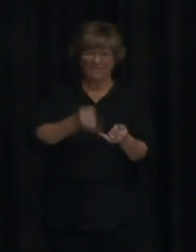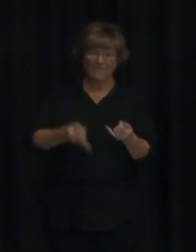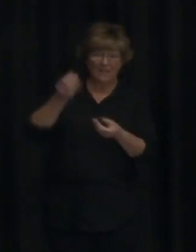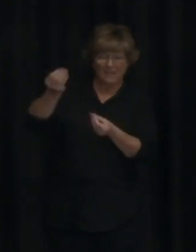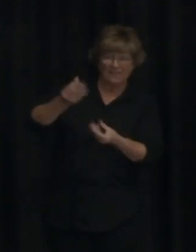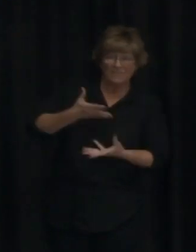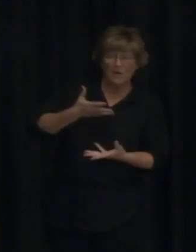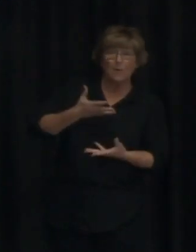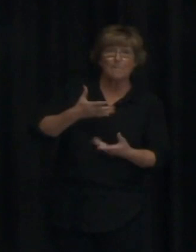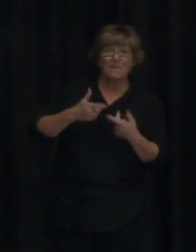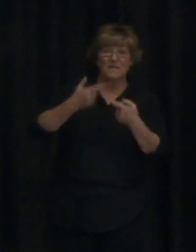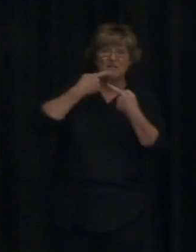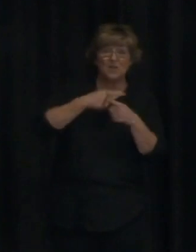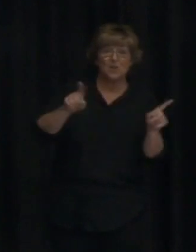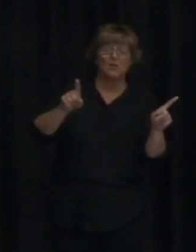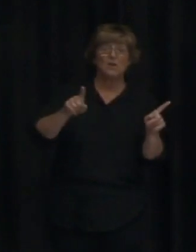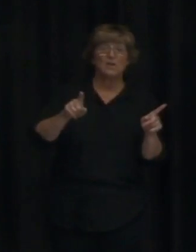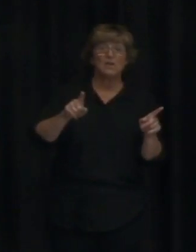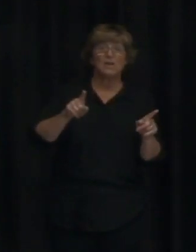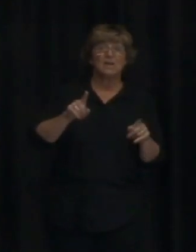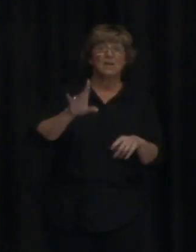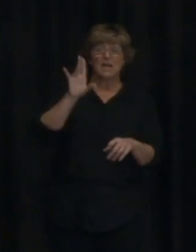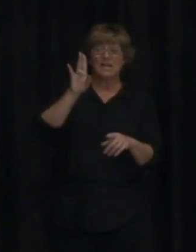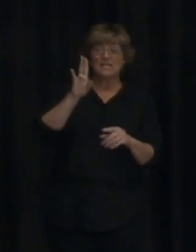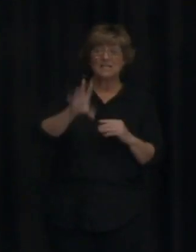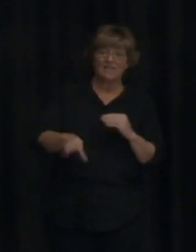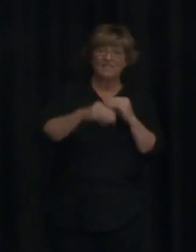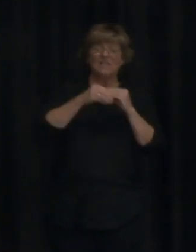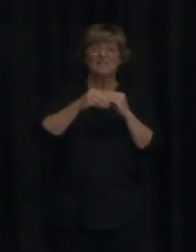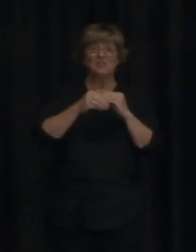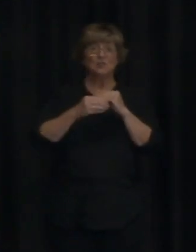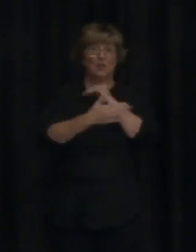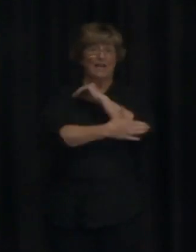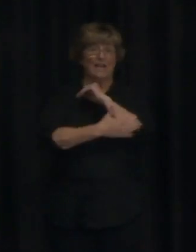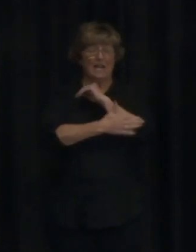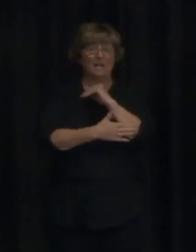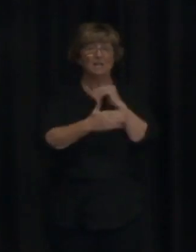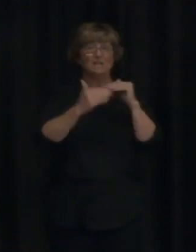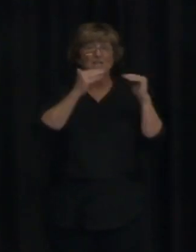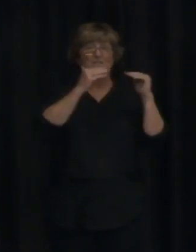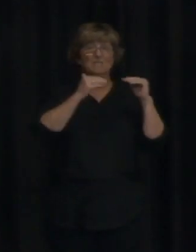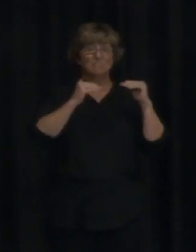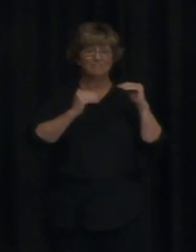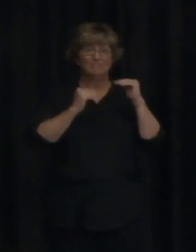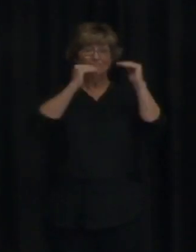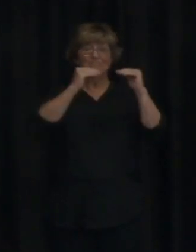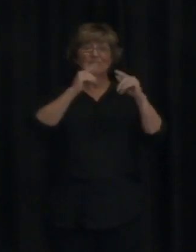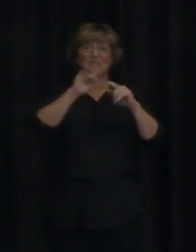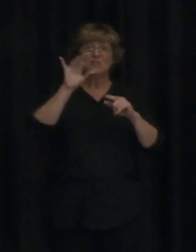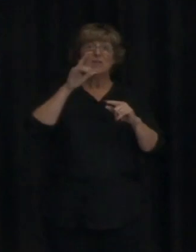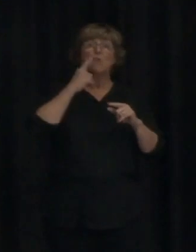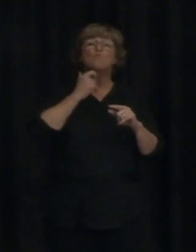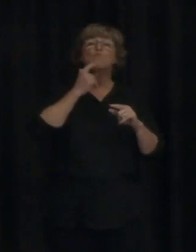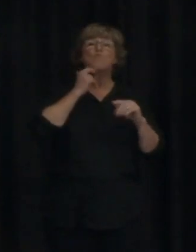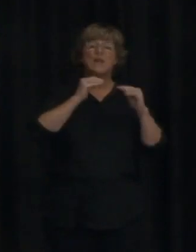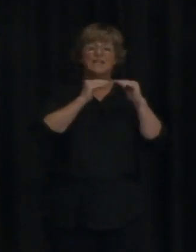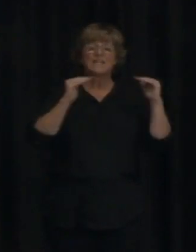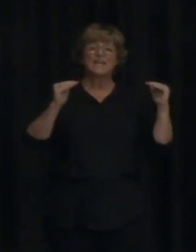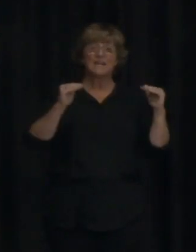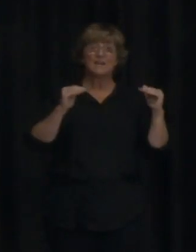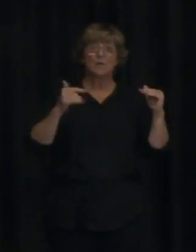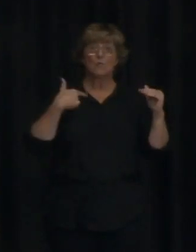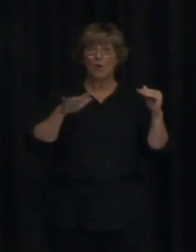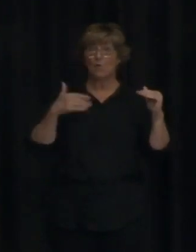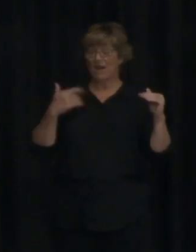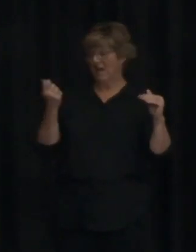information, to announce a 7 additional counties moving into the red tier. This is on top of the